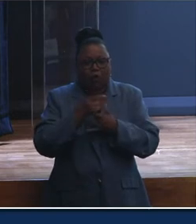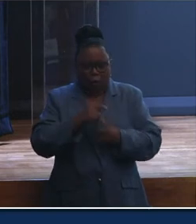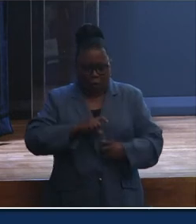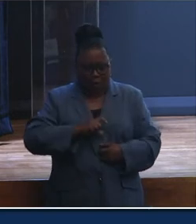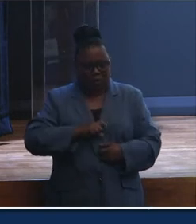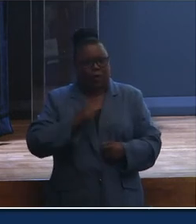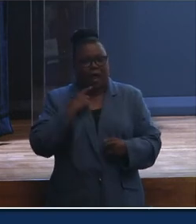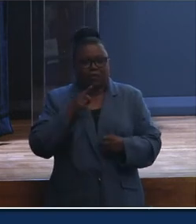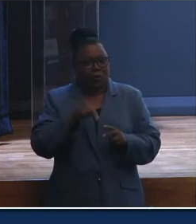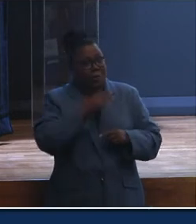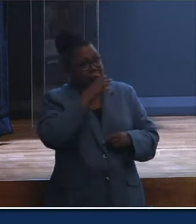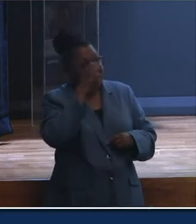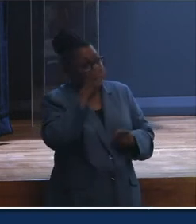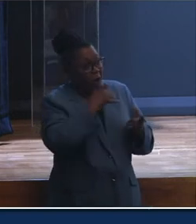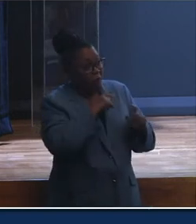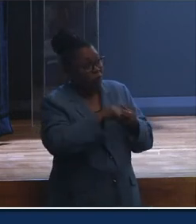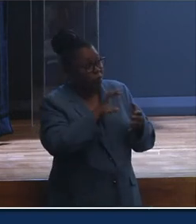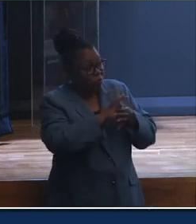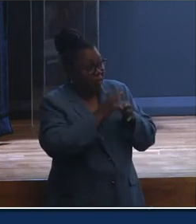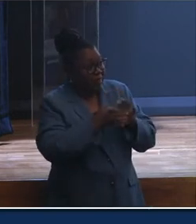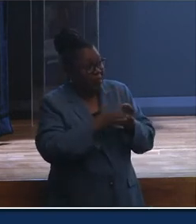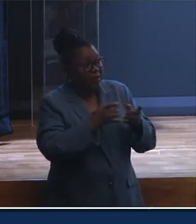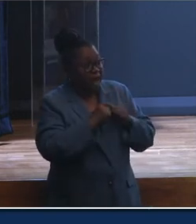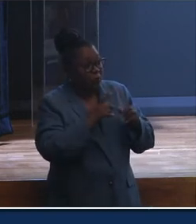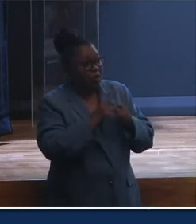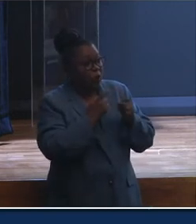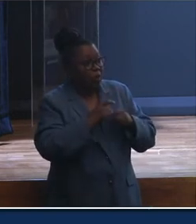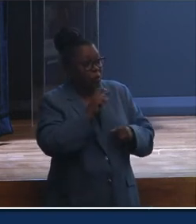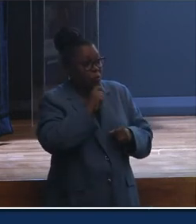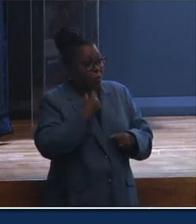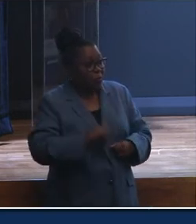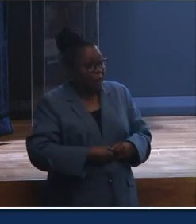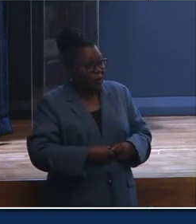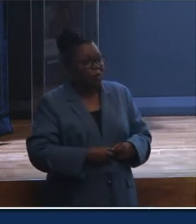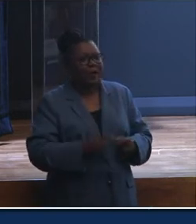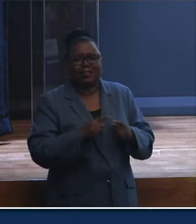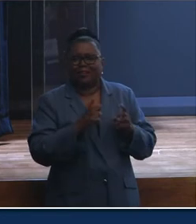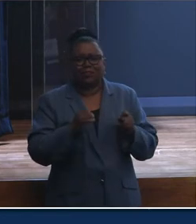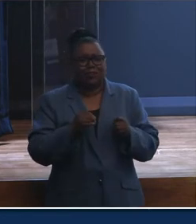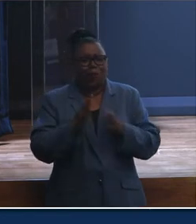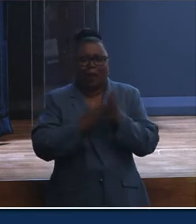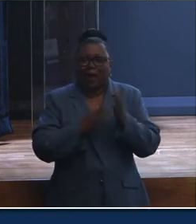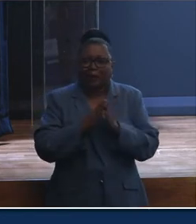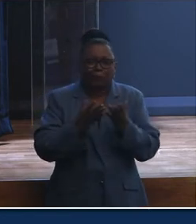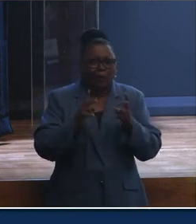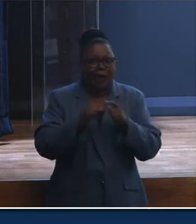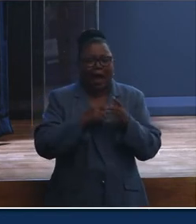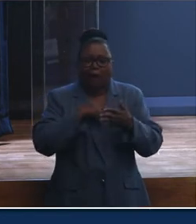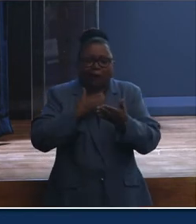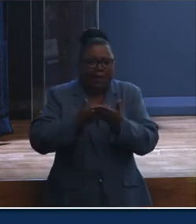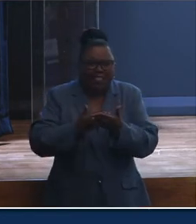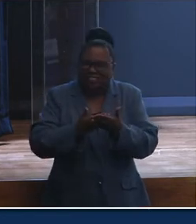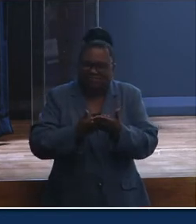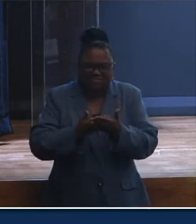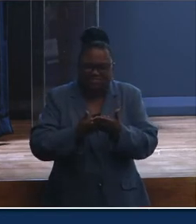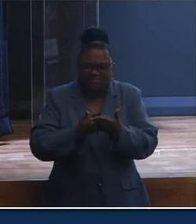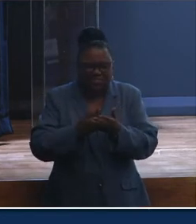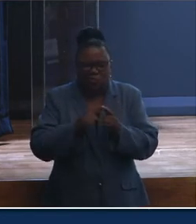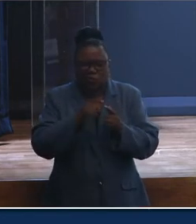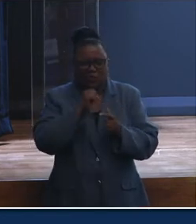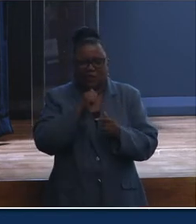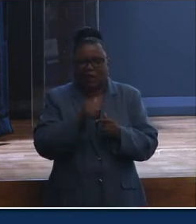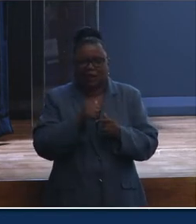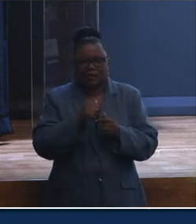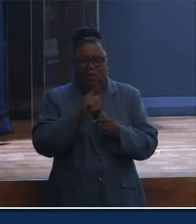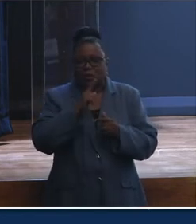that's when I turned to my parents and said, I want to go to the Olympics and I want to win a gold medal. And there's no handbook to how to get there. There really